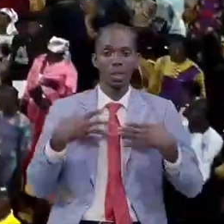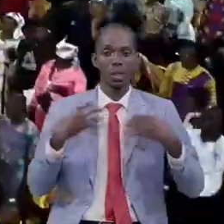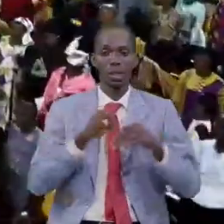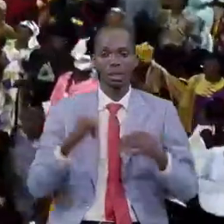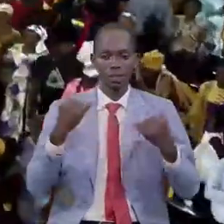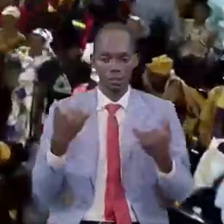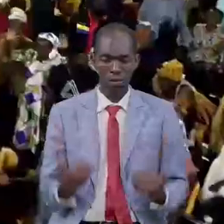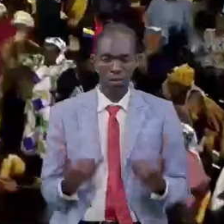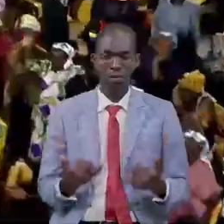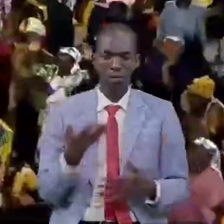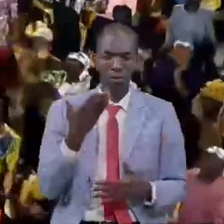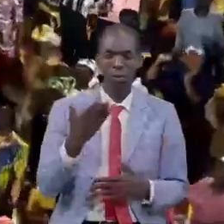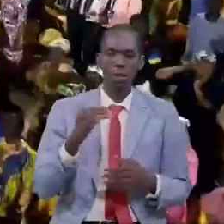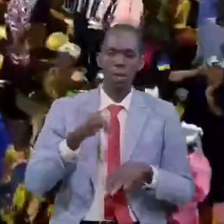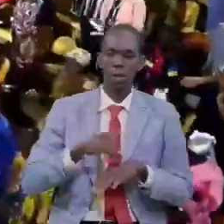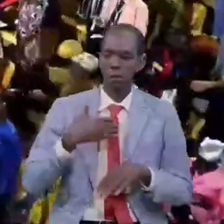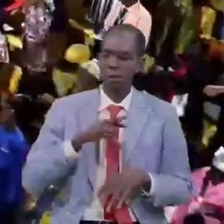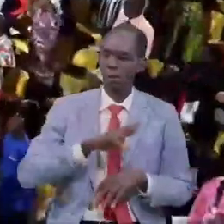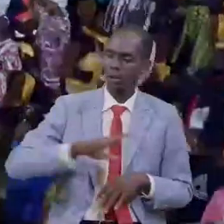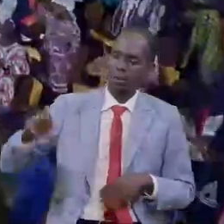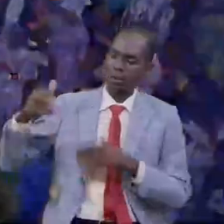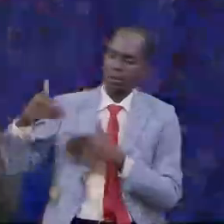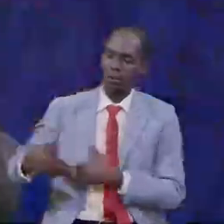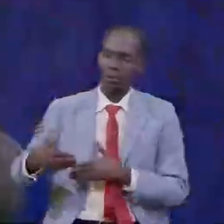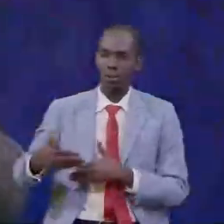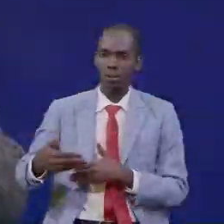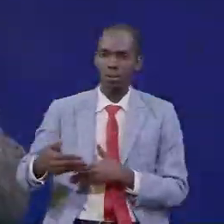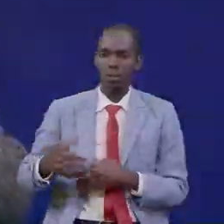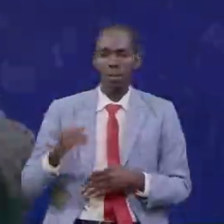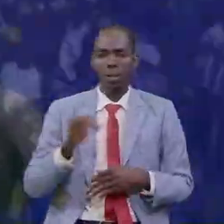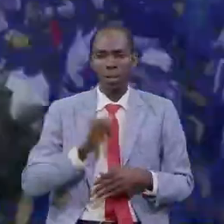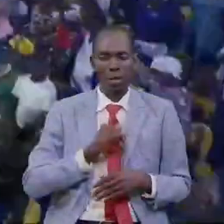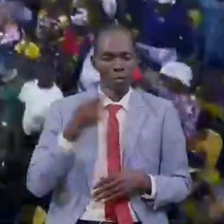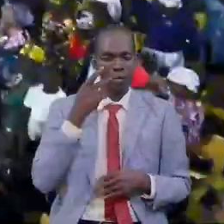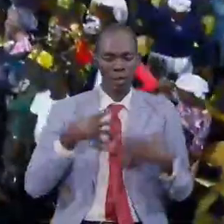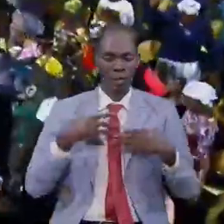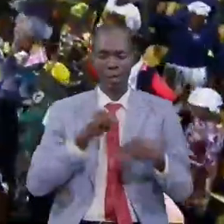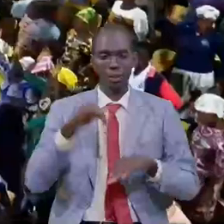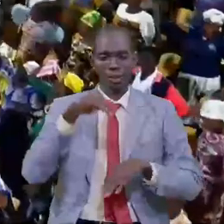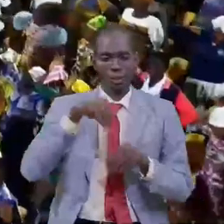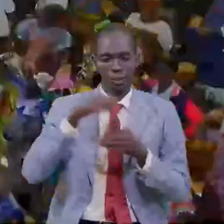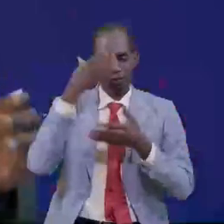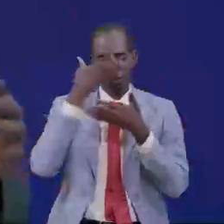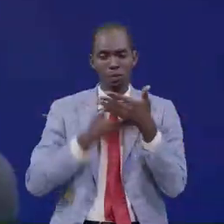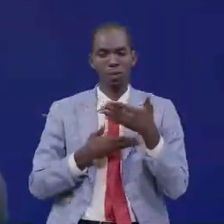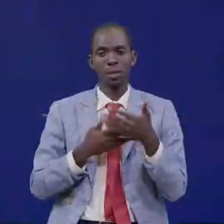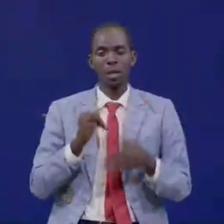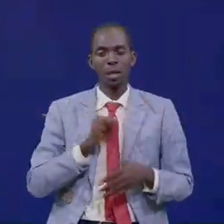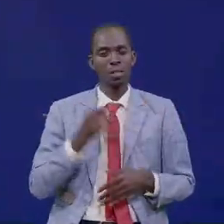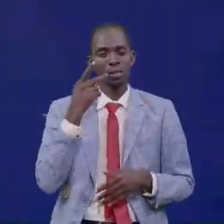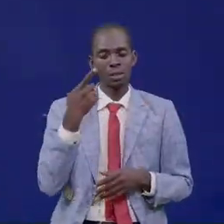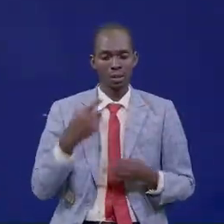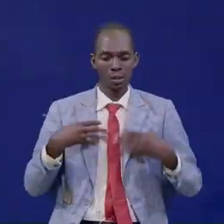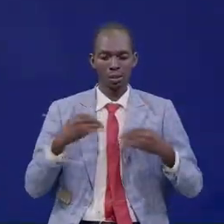side. Là-bas à ma droite side. I said the healing in front of me. I said the healing on your side